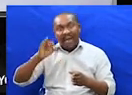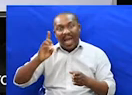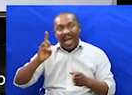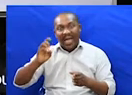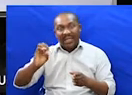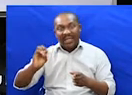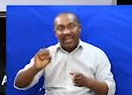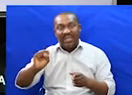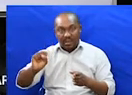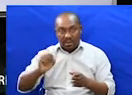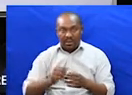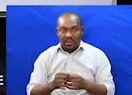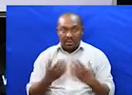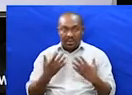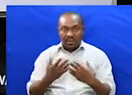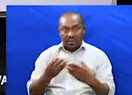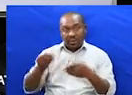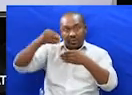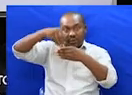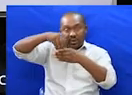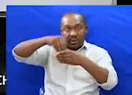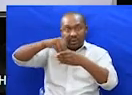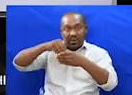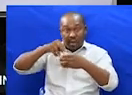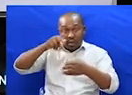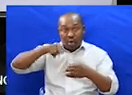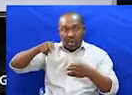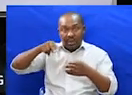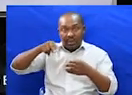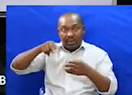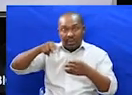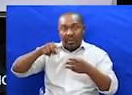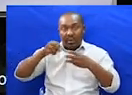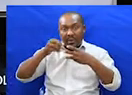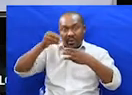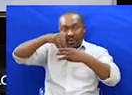it consists of three things. Nucleotide,